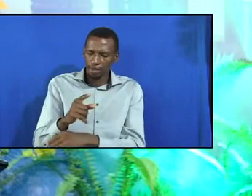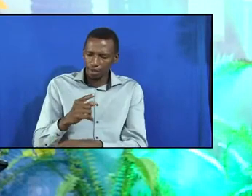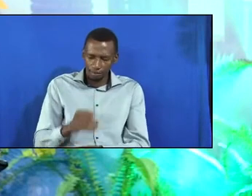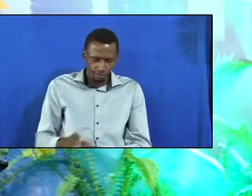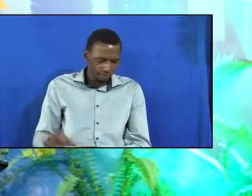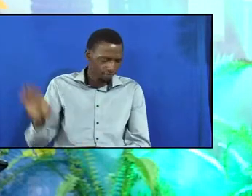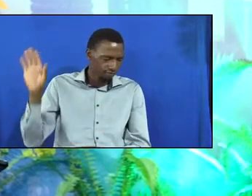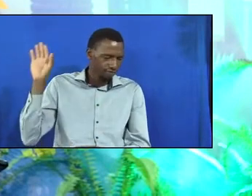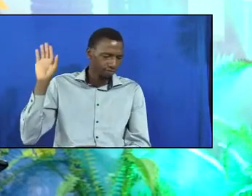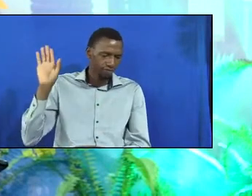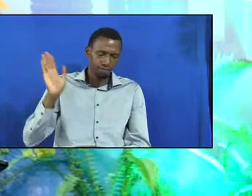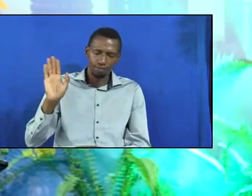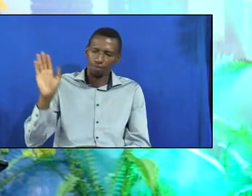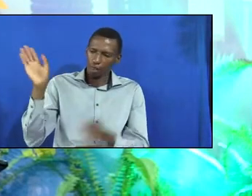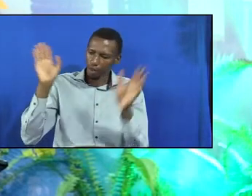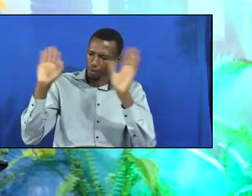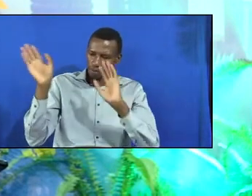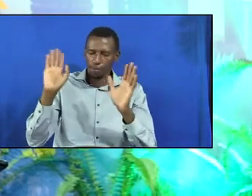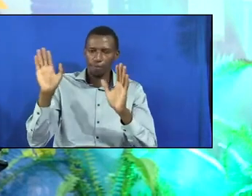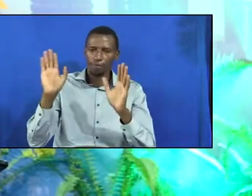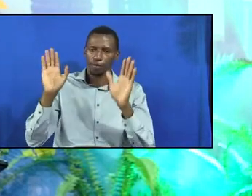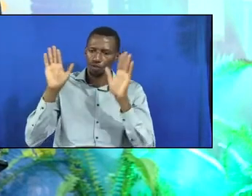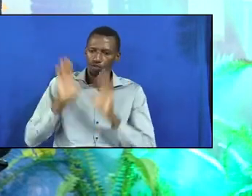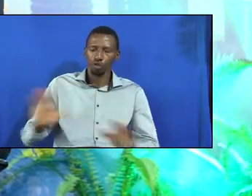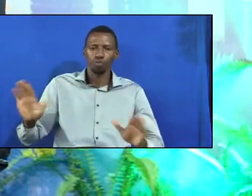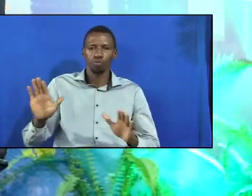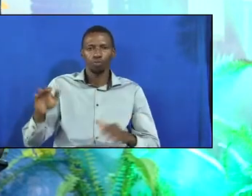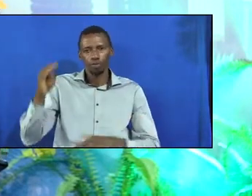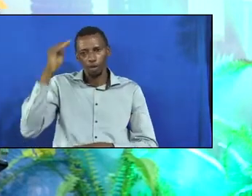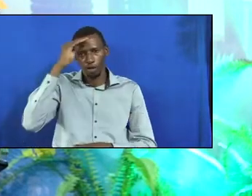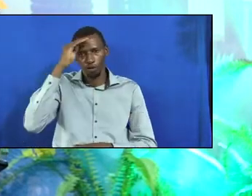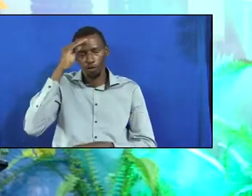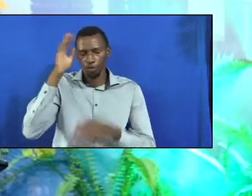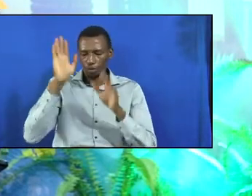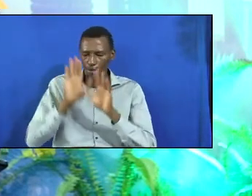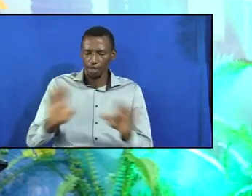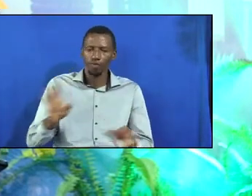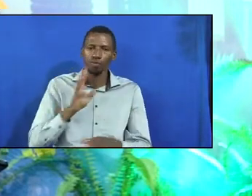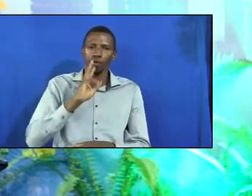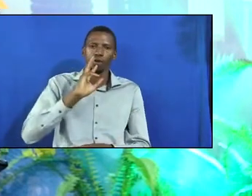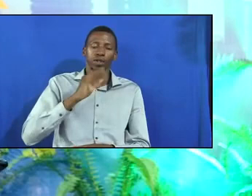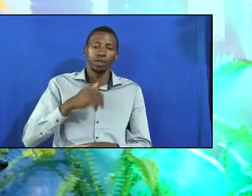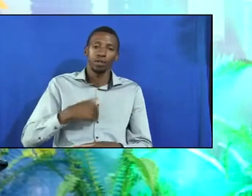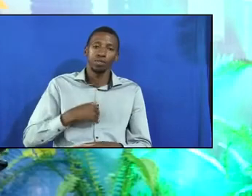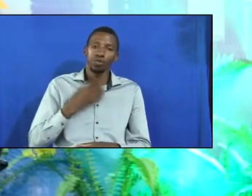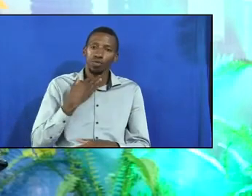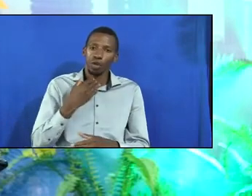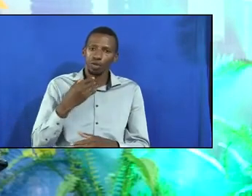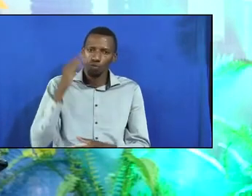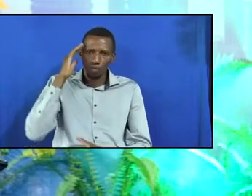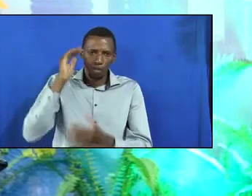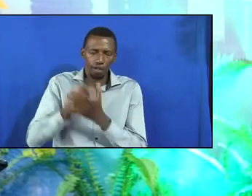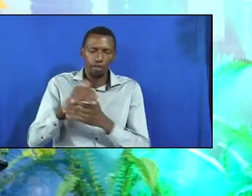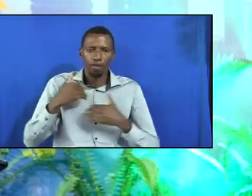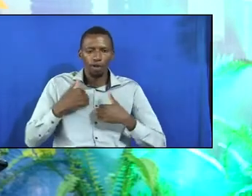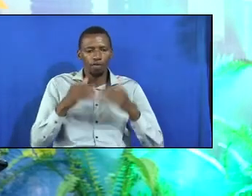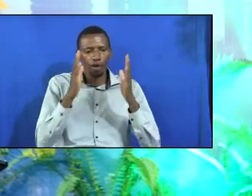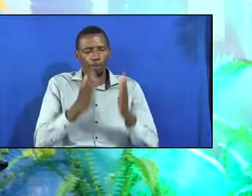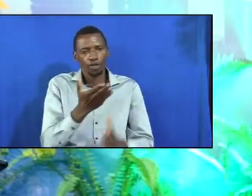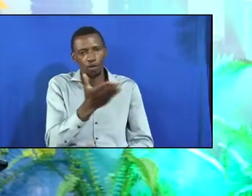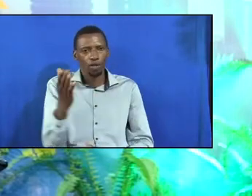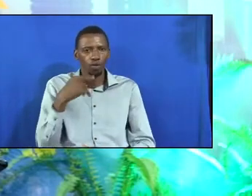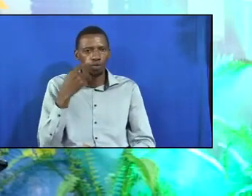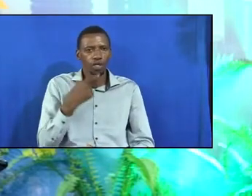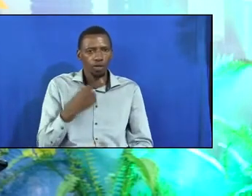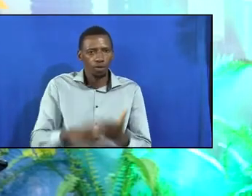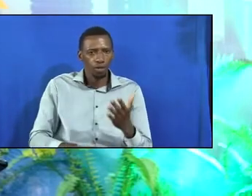alcohol, goodbye to wine. I want to believe there is somebody here who is saying goodbye to immorality, goodbye